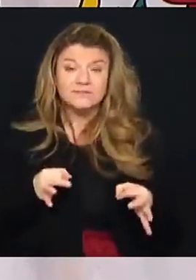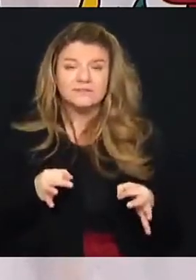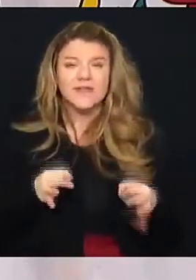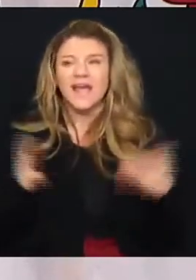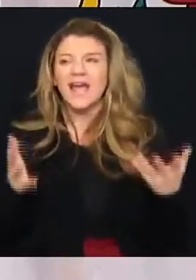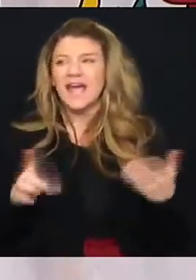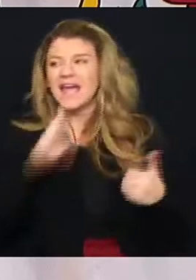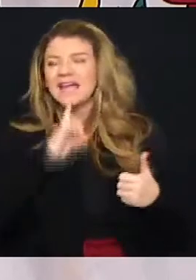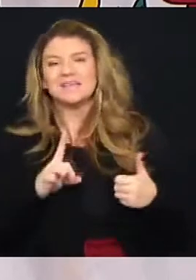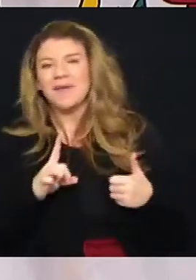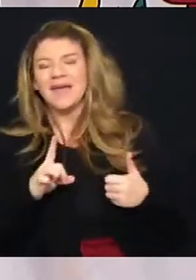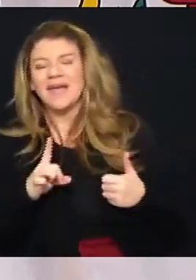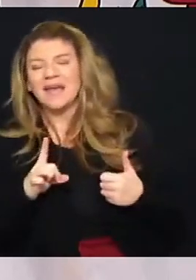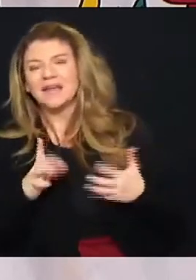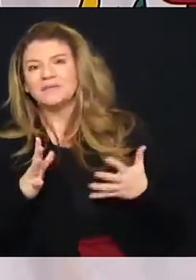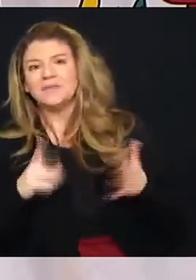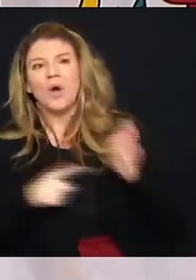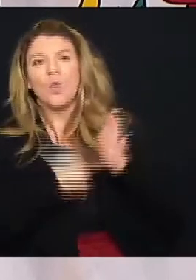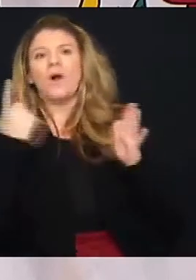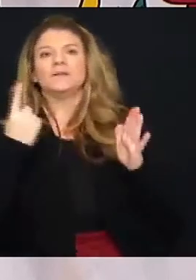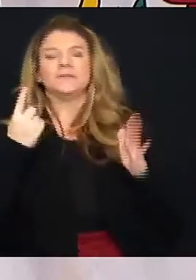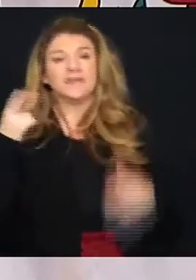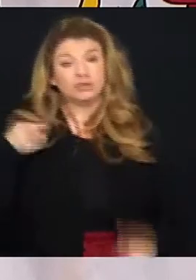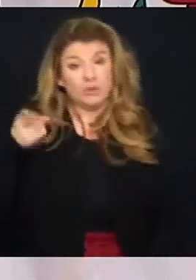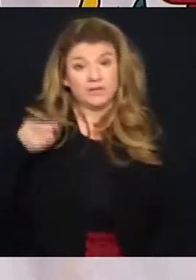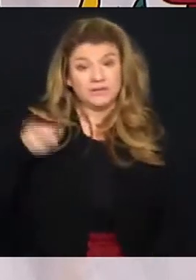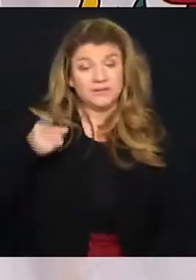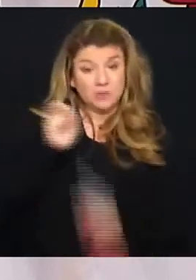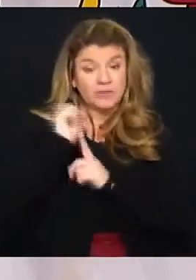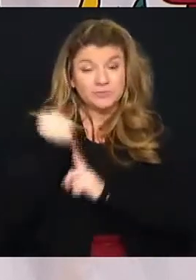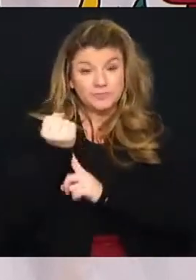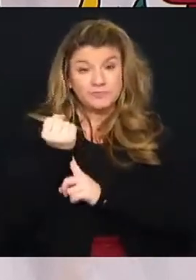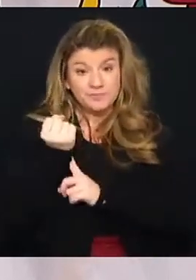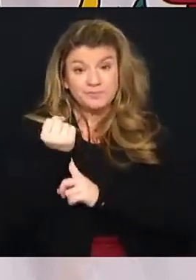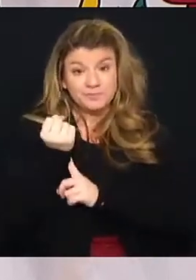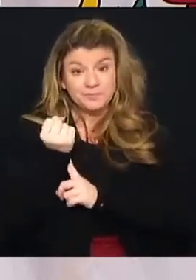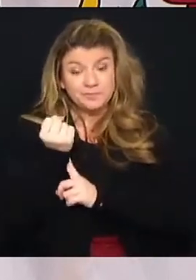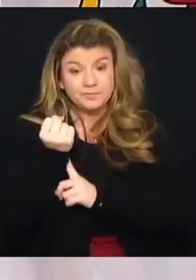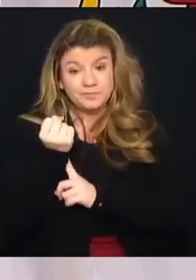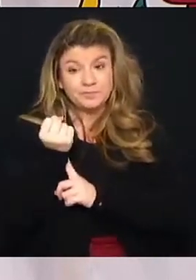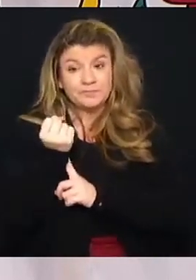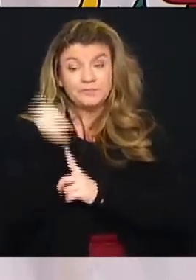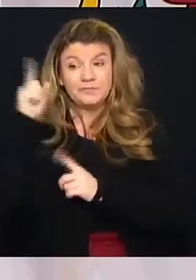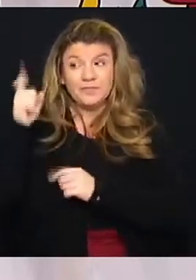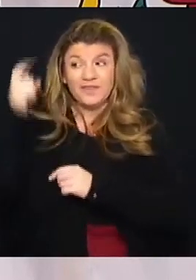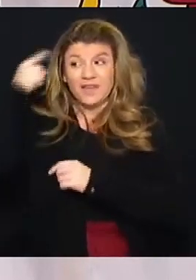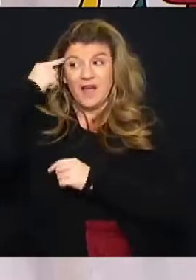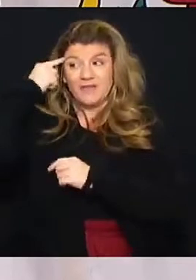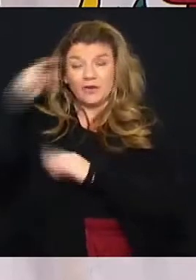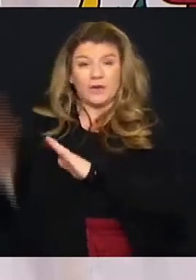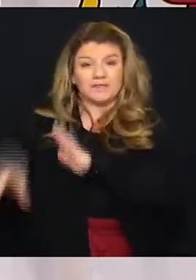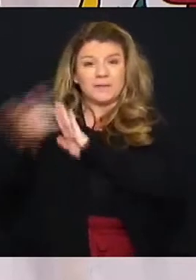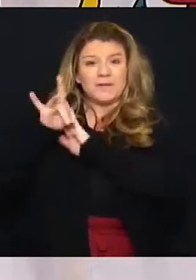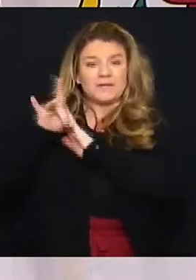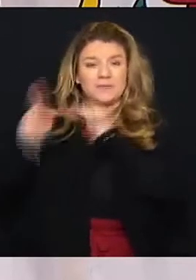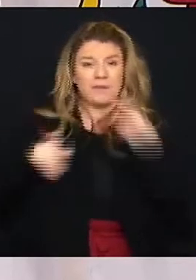It's been an absolute once-in-history situation where the governor has appointed these